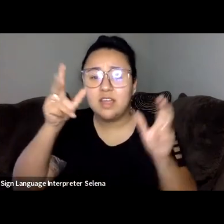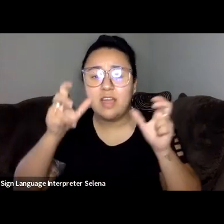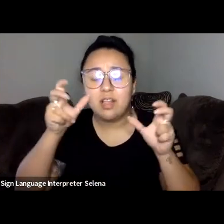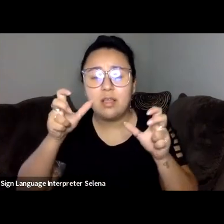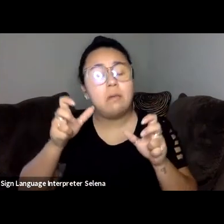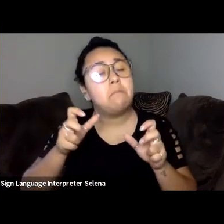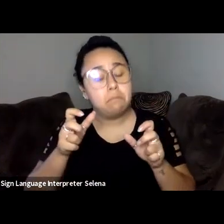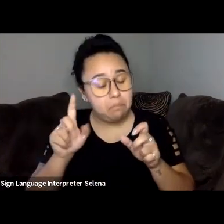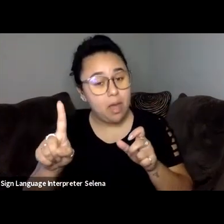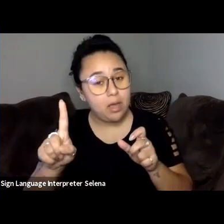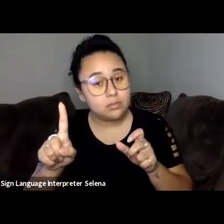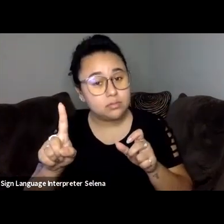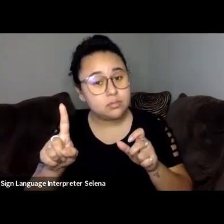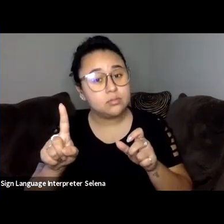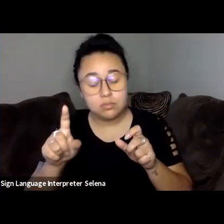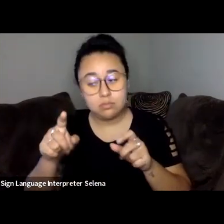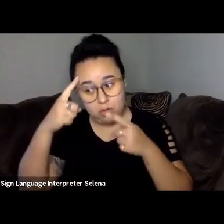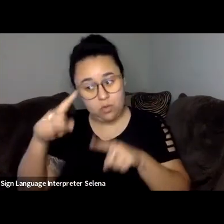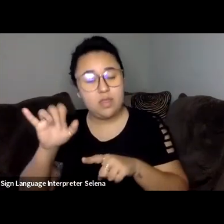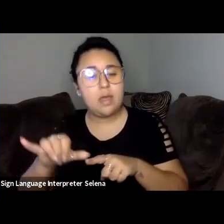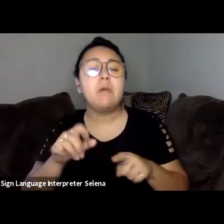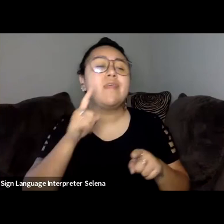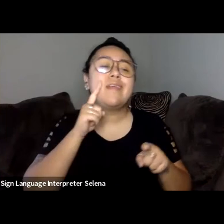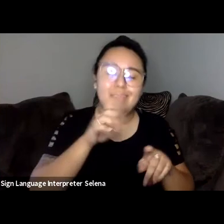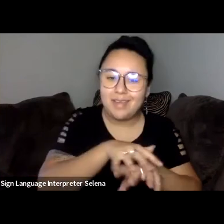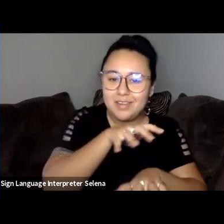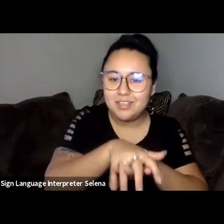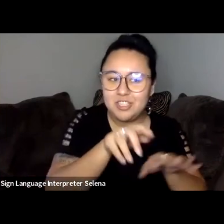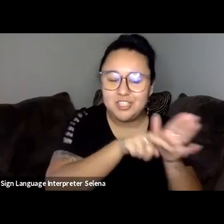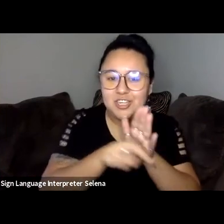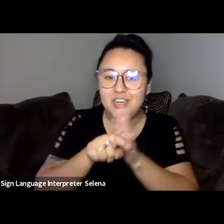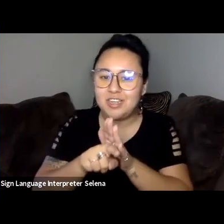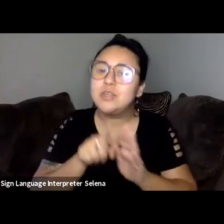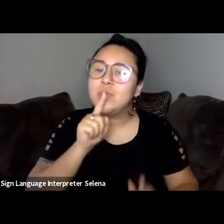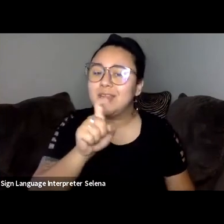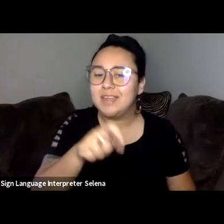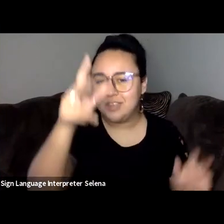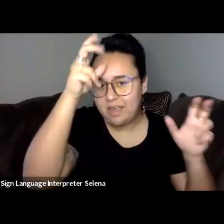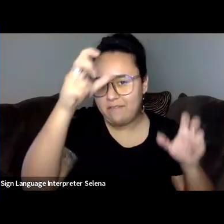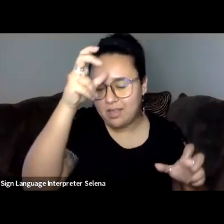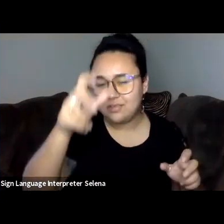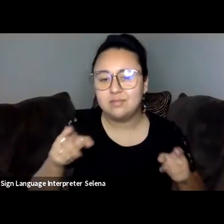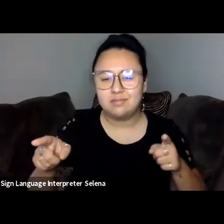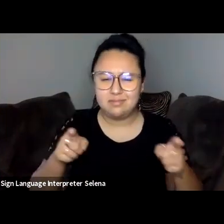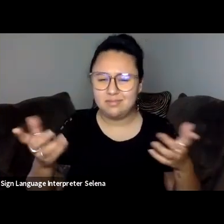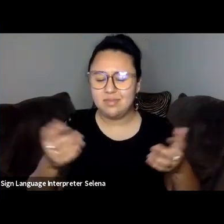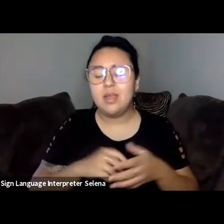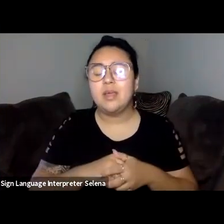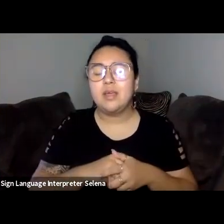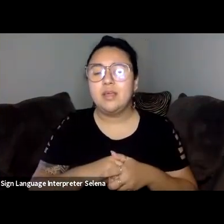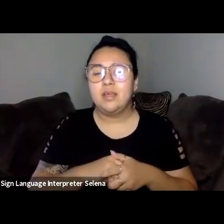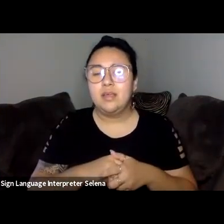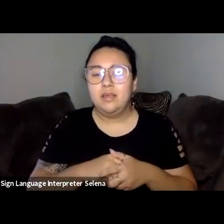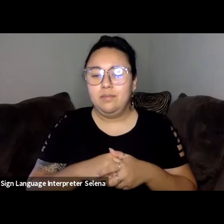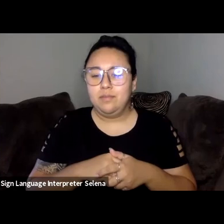believe that Indigenous genocide was a necessary evil for the United States. If we believe, for example, that the United States would